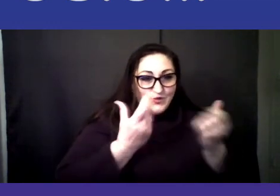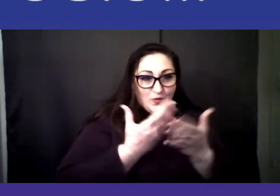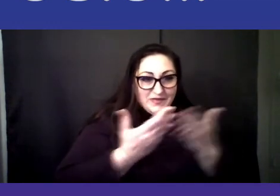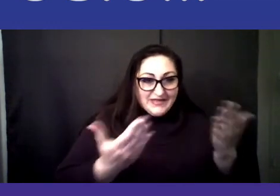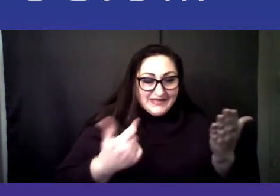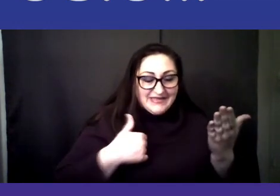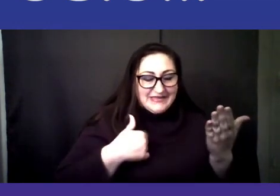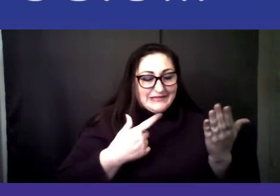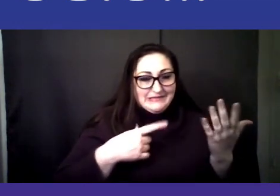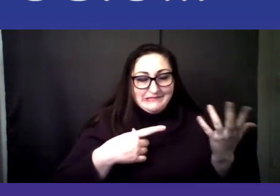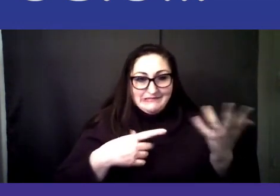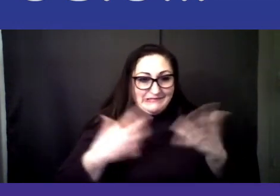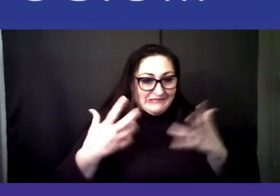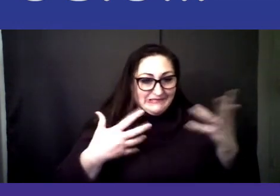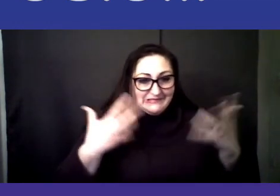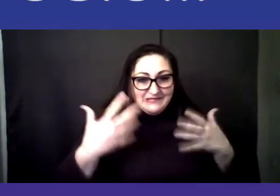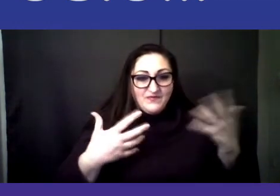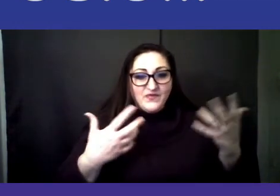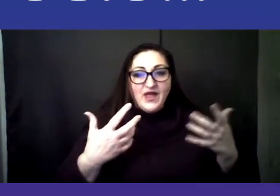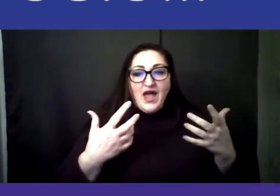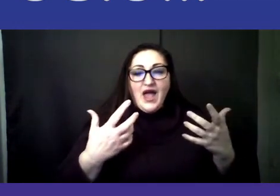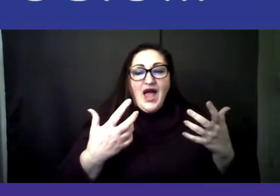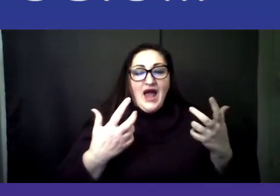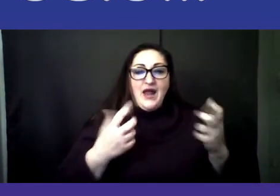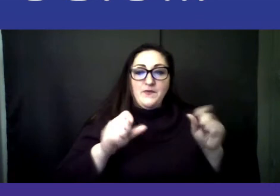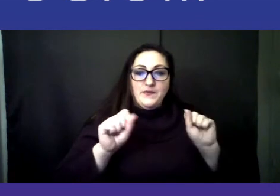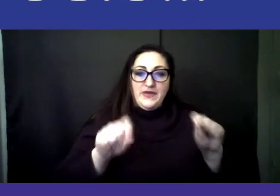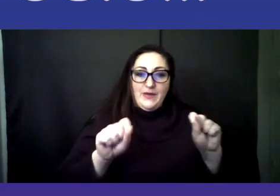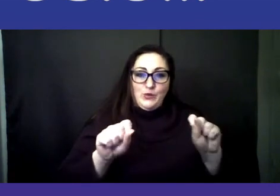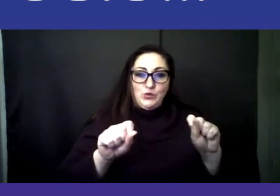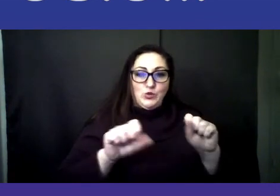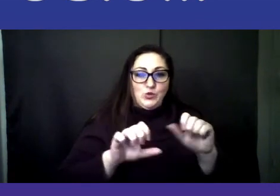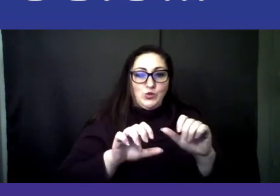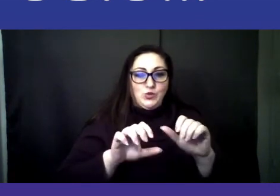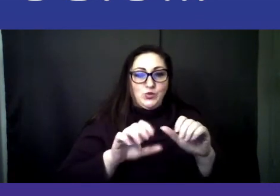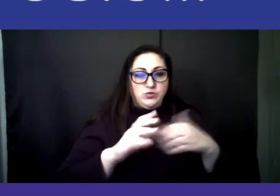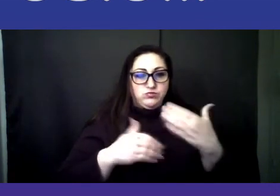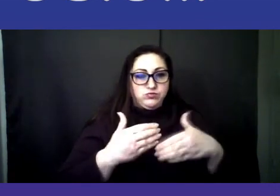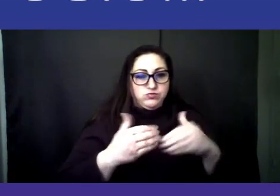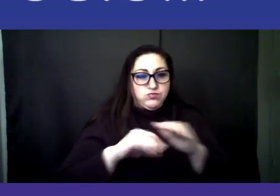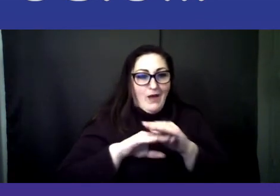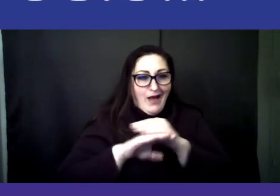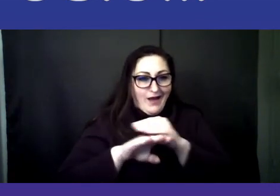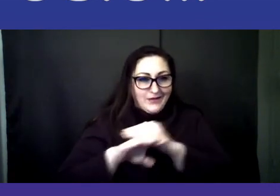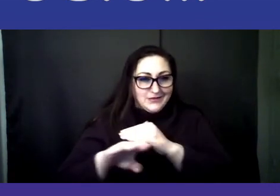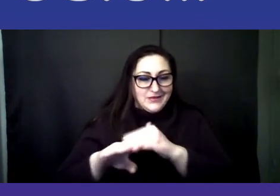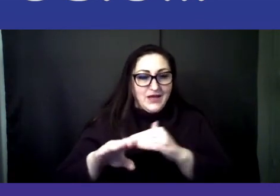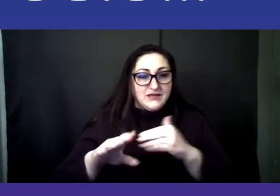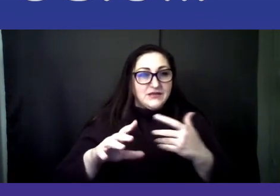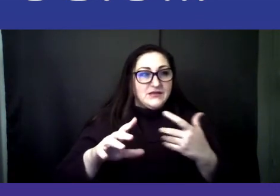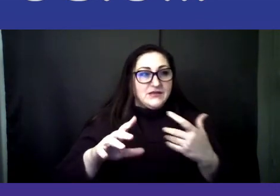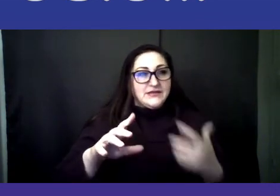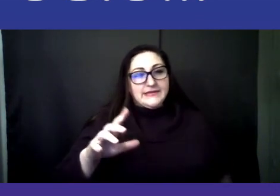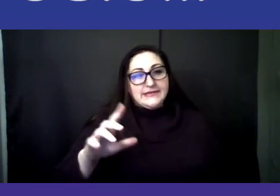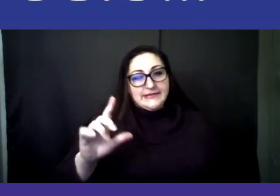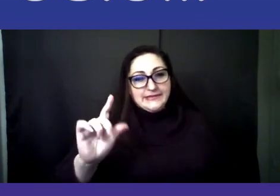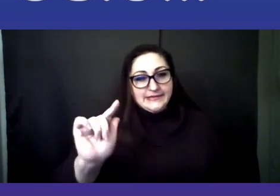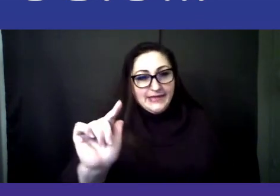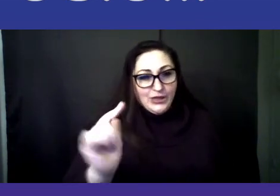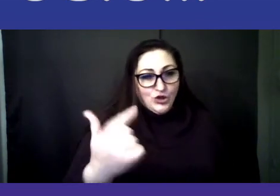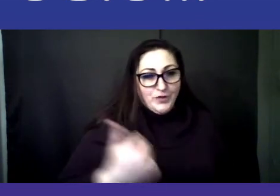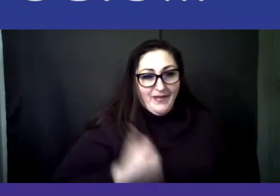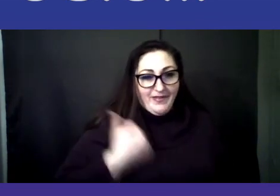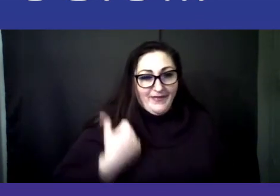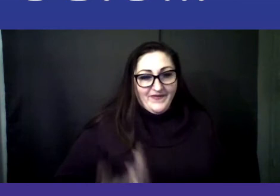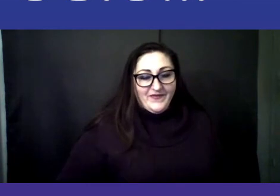and it's something I've been able to access at like a later point in my life, and